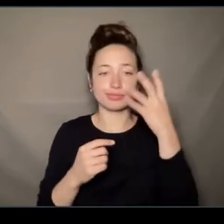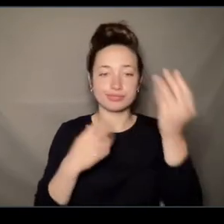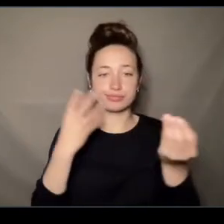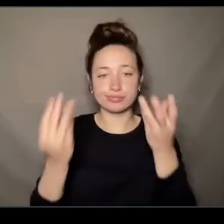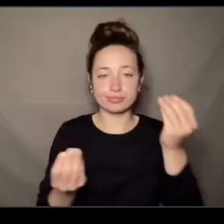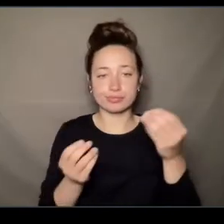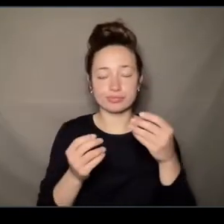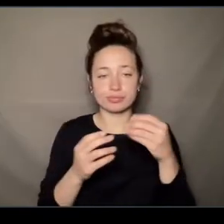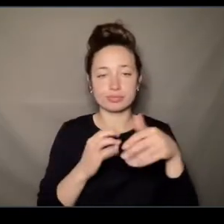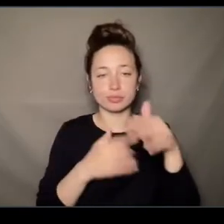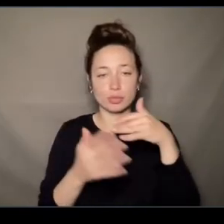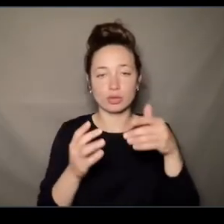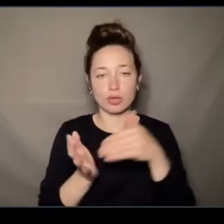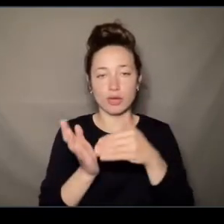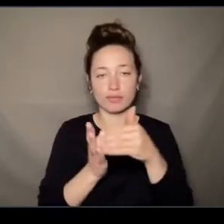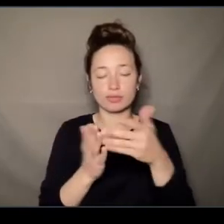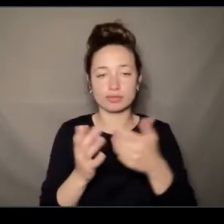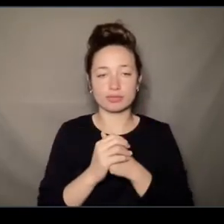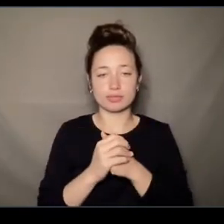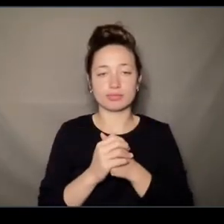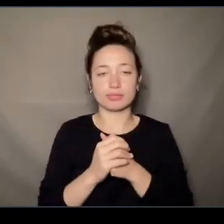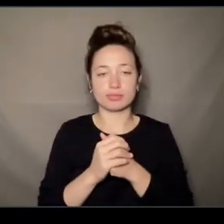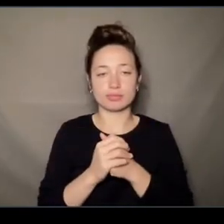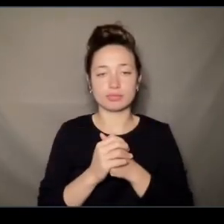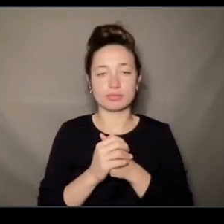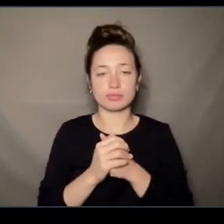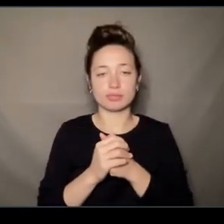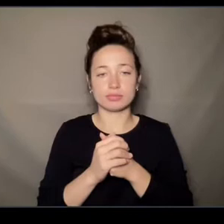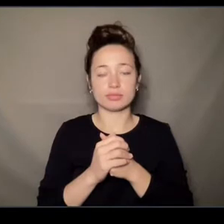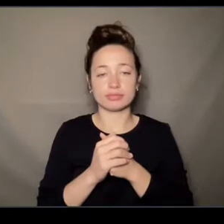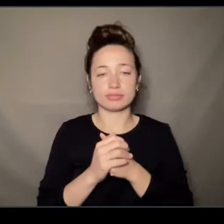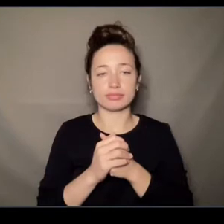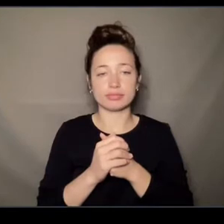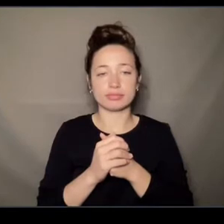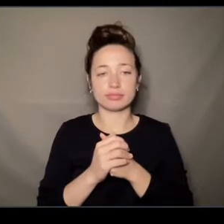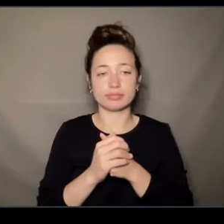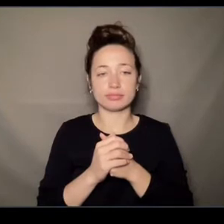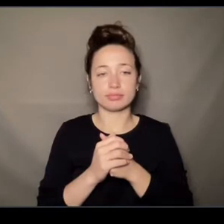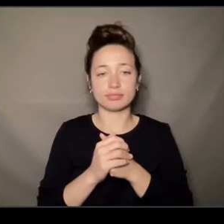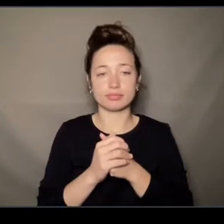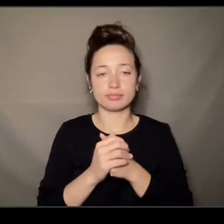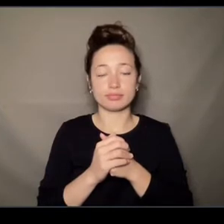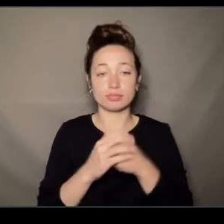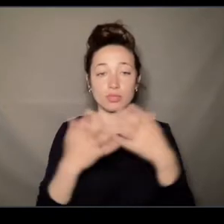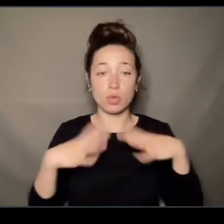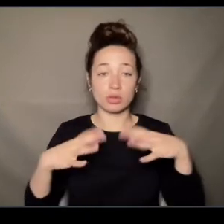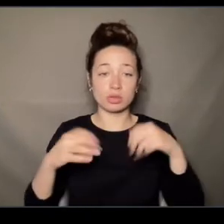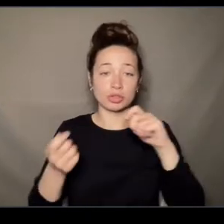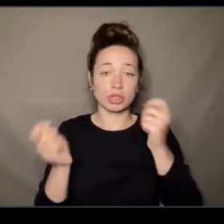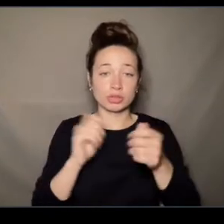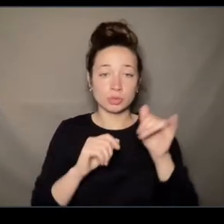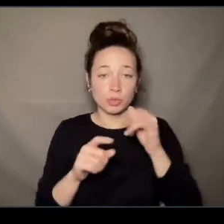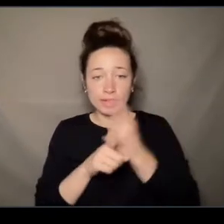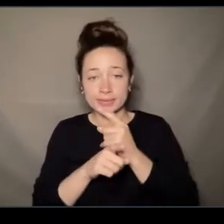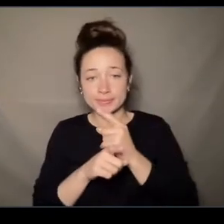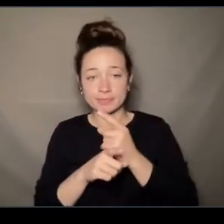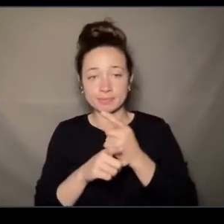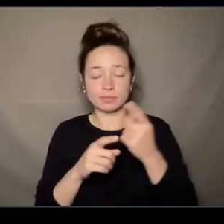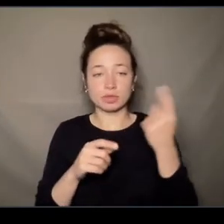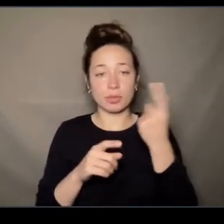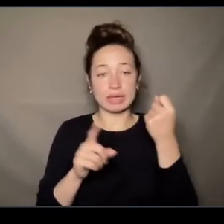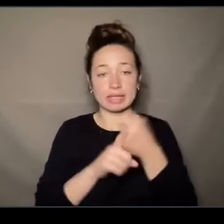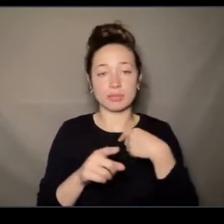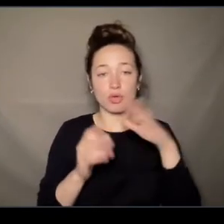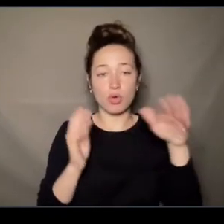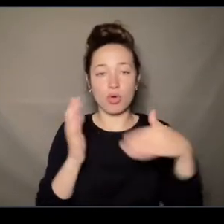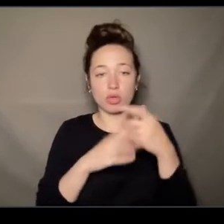is not seen out in social situations very often. Or the clothes can change too, right? So if somebody's hitting